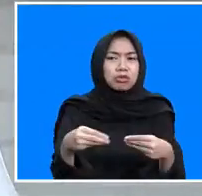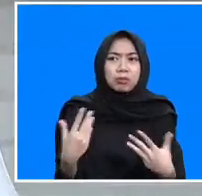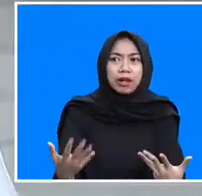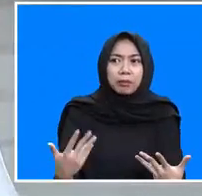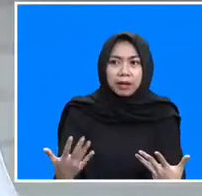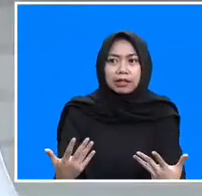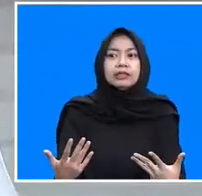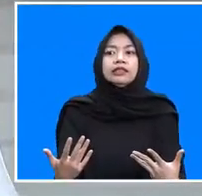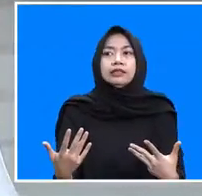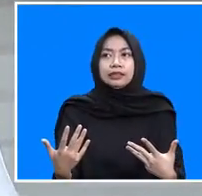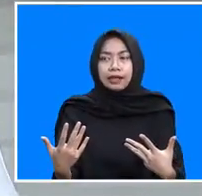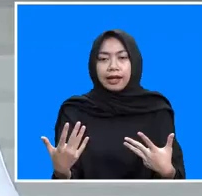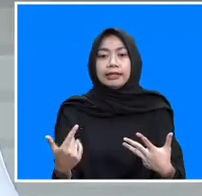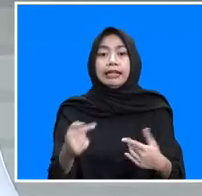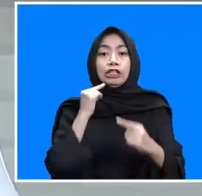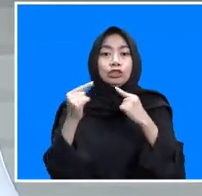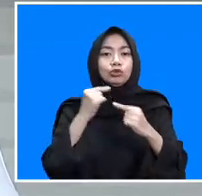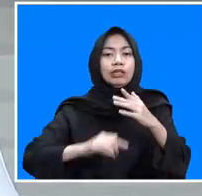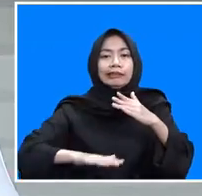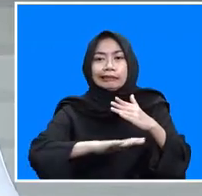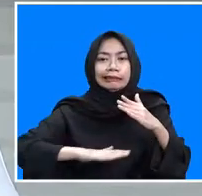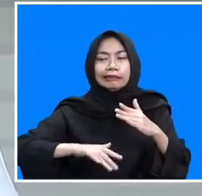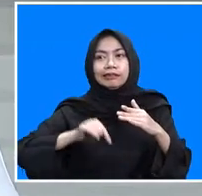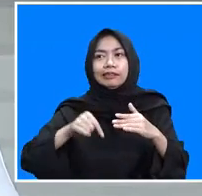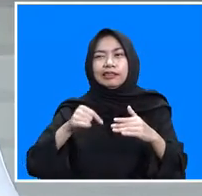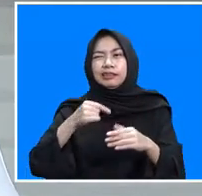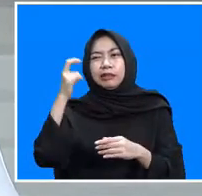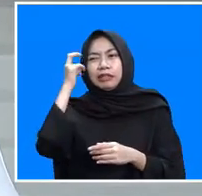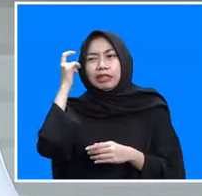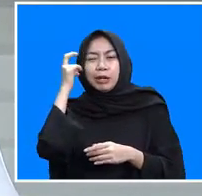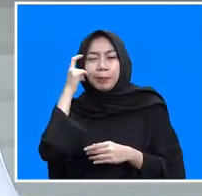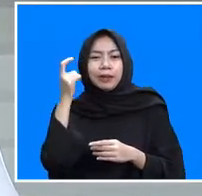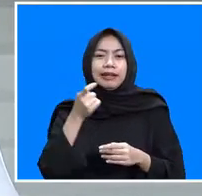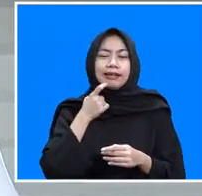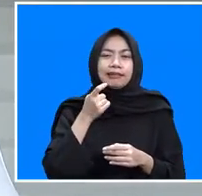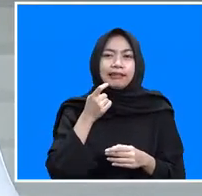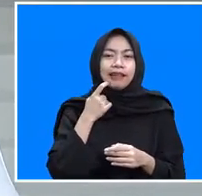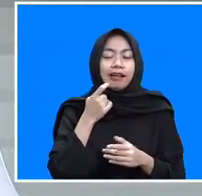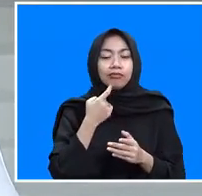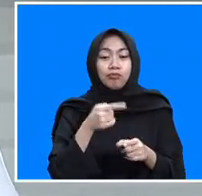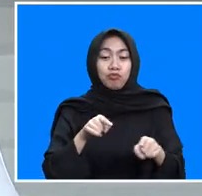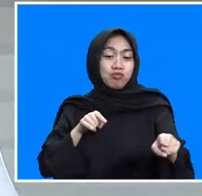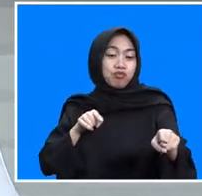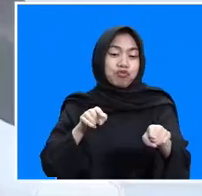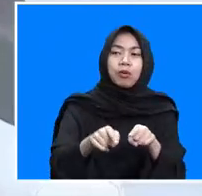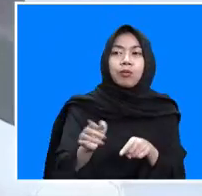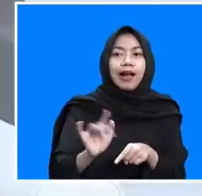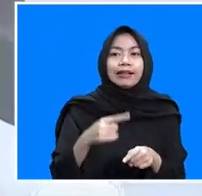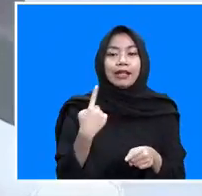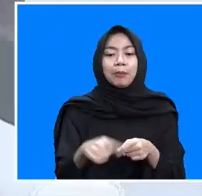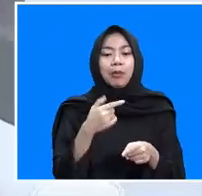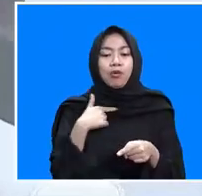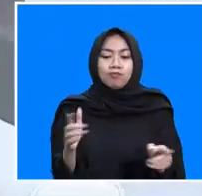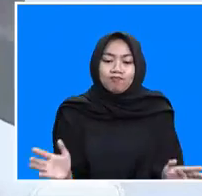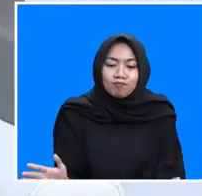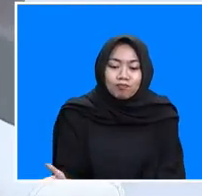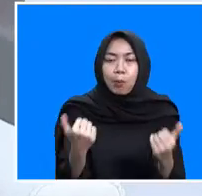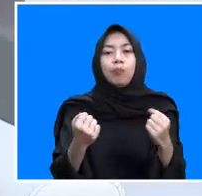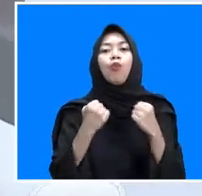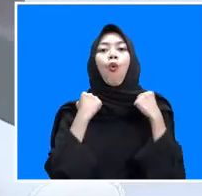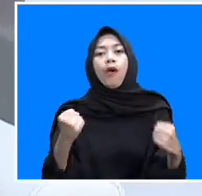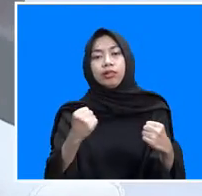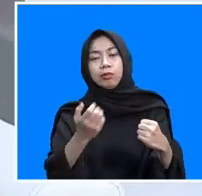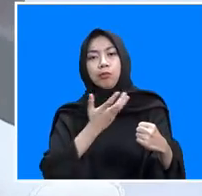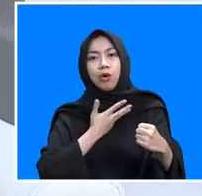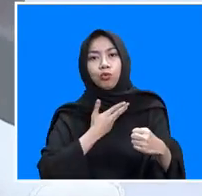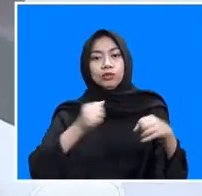the foundation of our discussion, because we're not thinking about recovery, but we want to rebuild stronger. We want to reimagine the